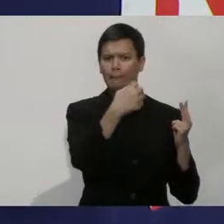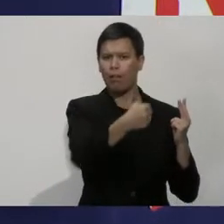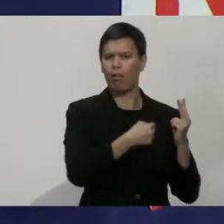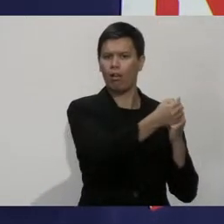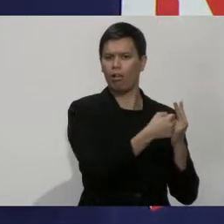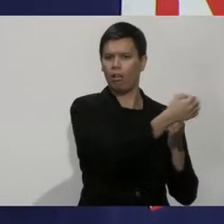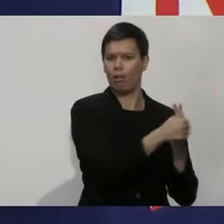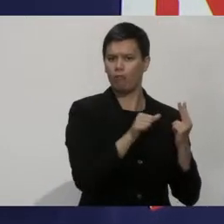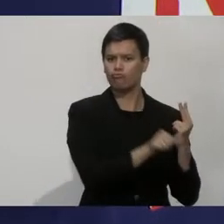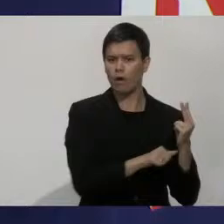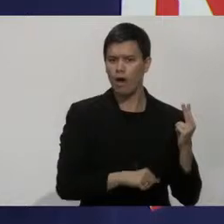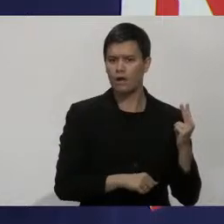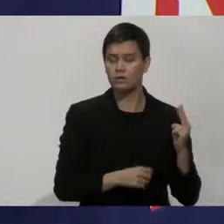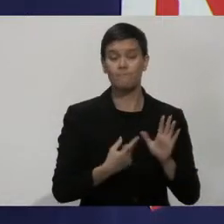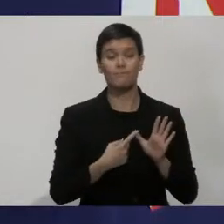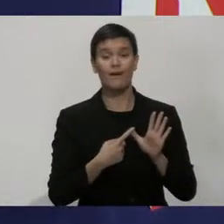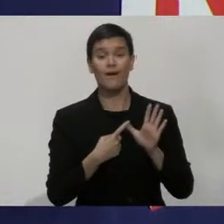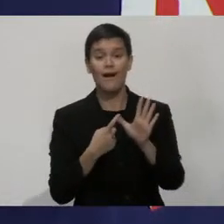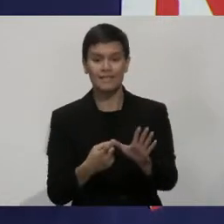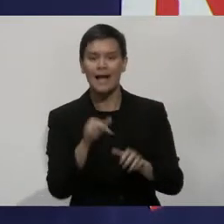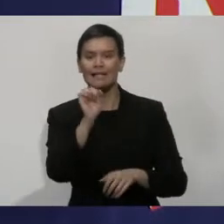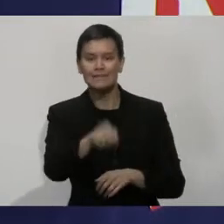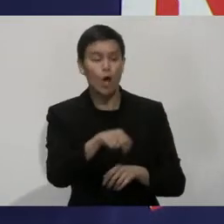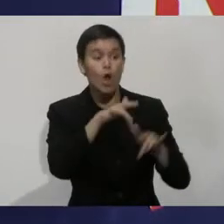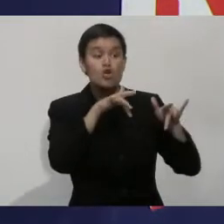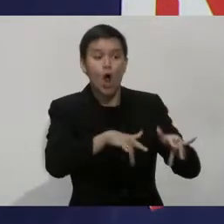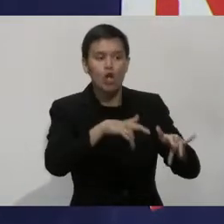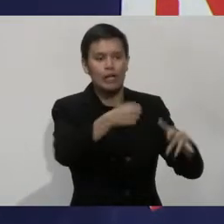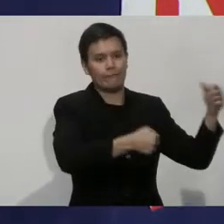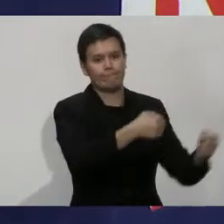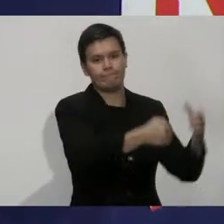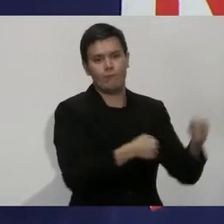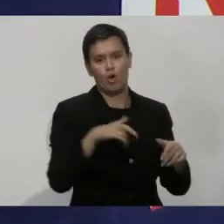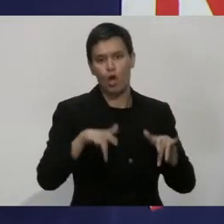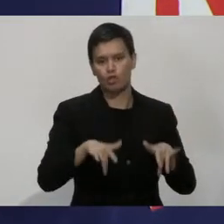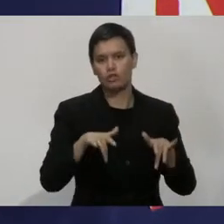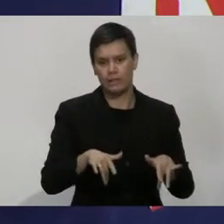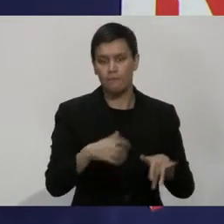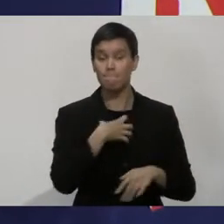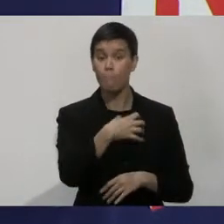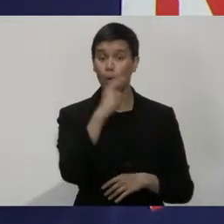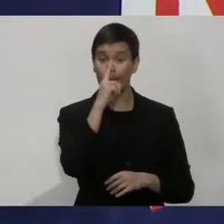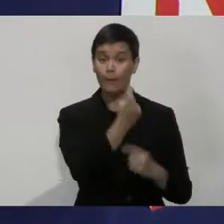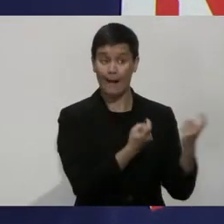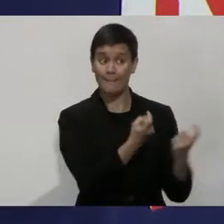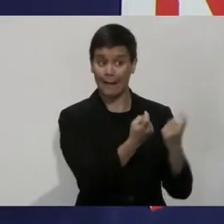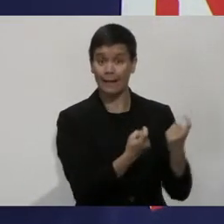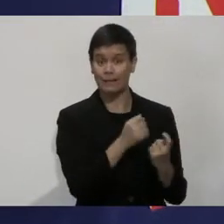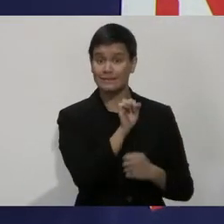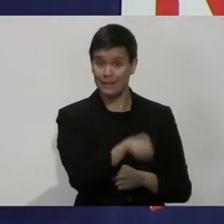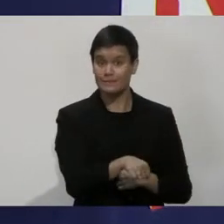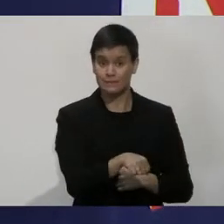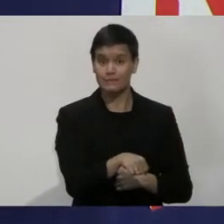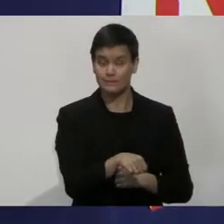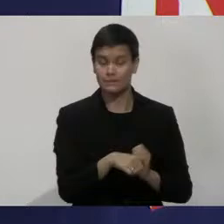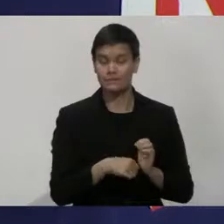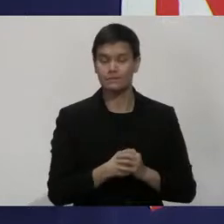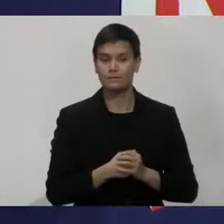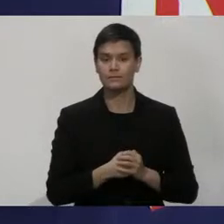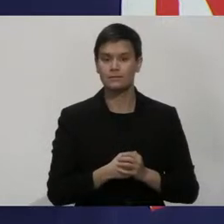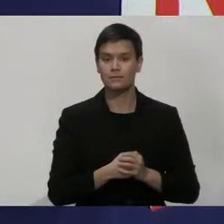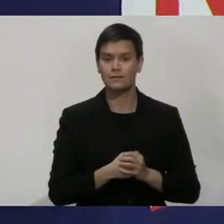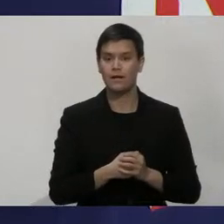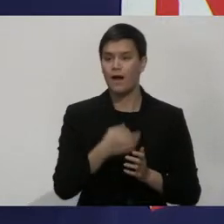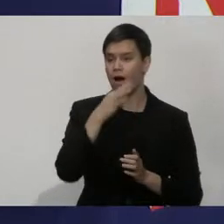will be considering tomorrow, as to who and how many additional members of that group there may be. There will be additional members. Yes. Dr.